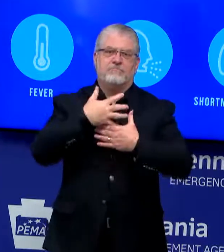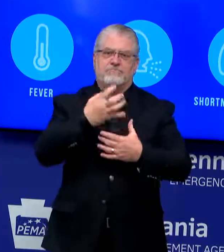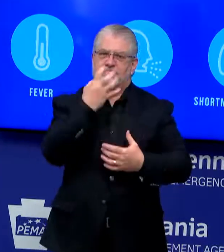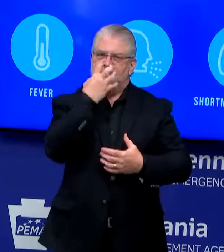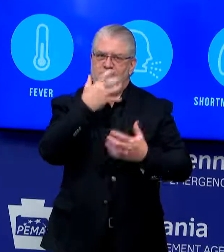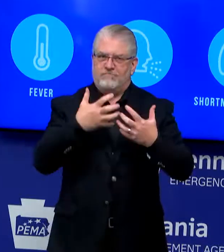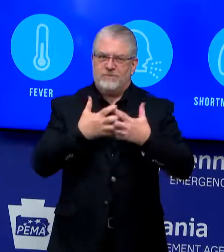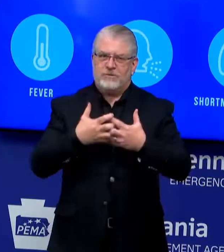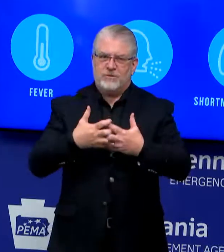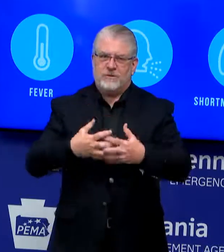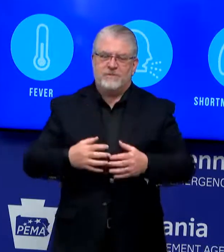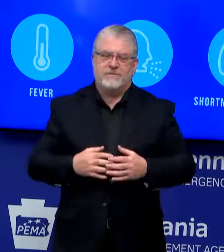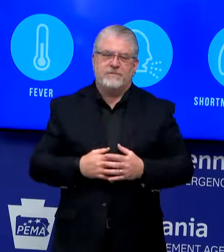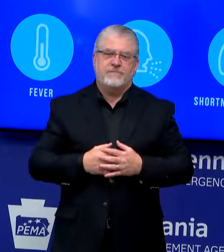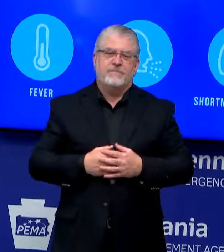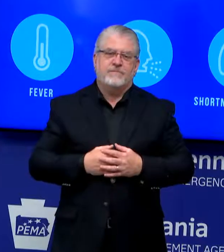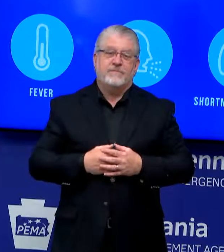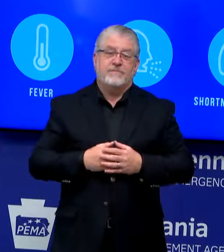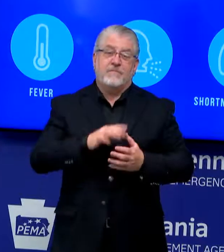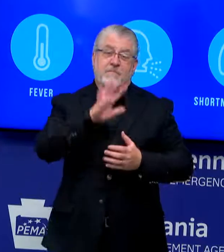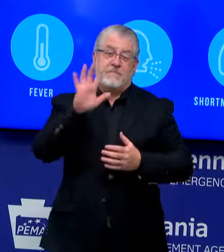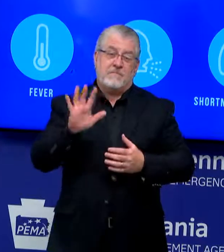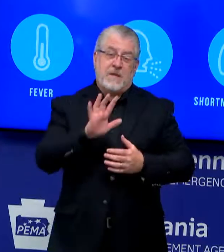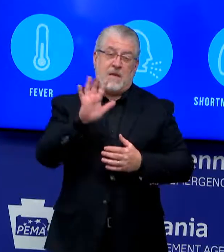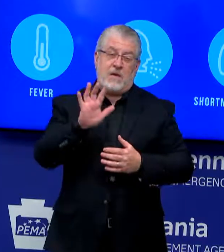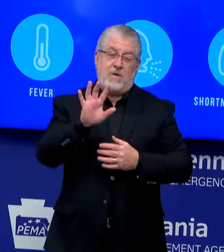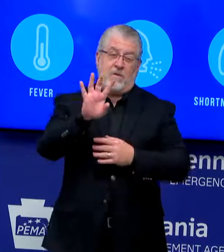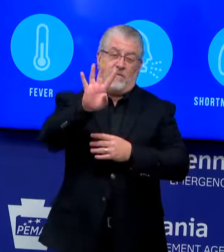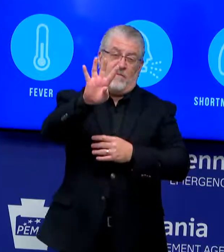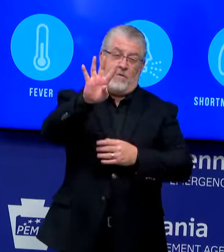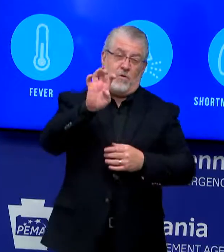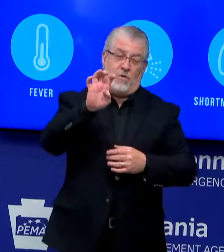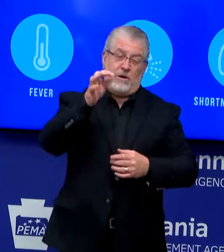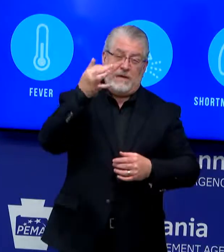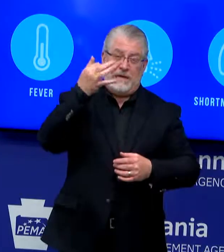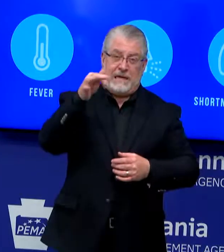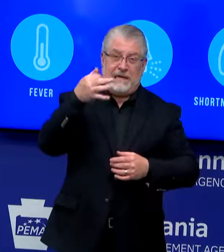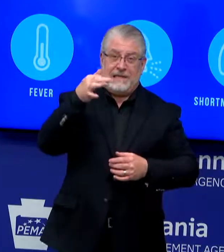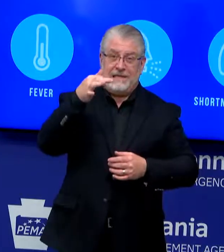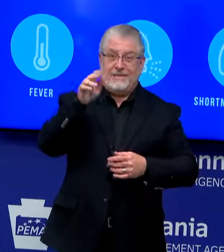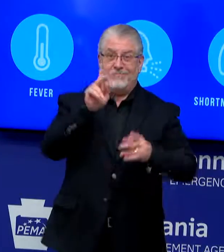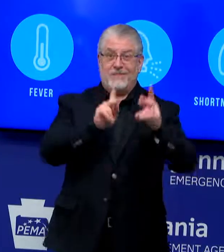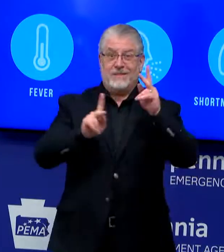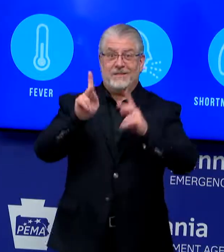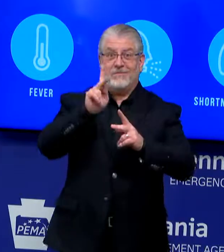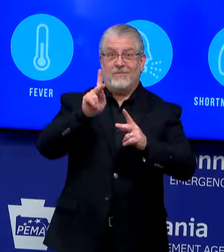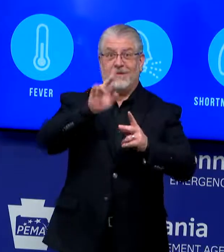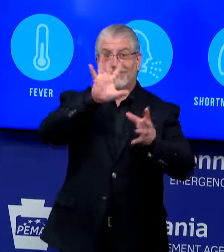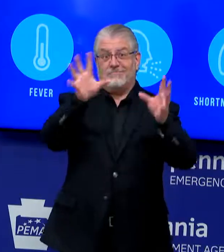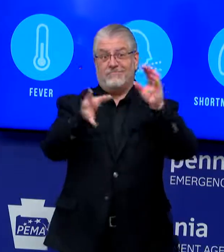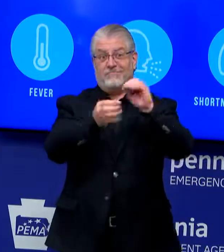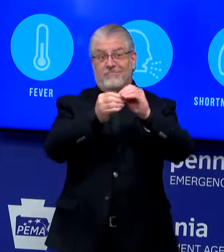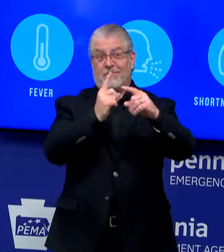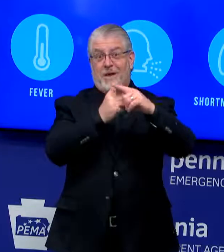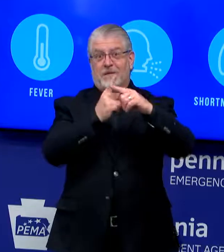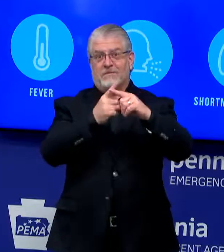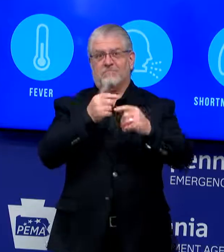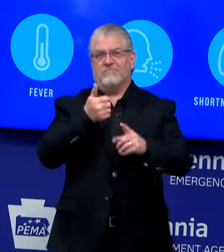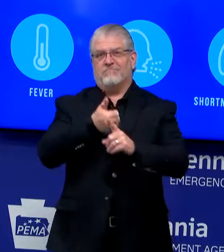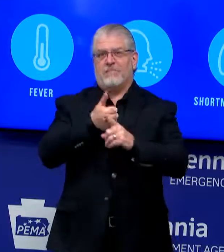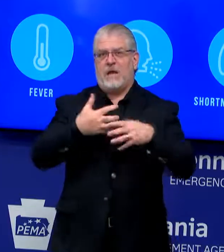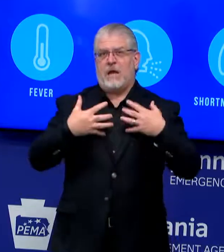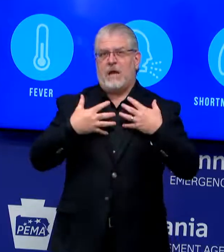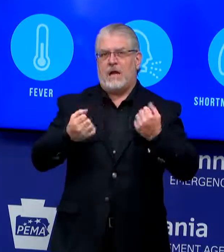Approximately 419 of our total cases are present in healthcare workers. And now